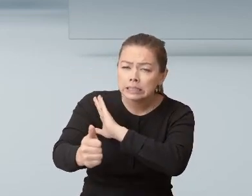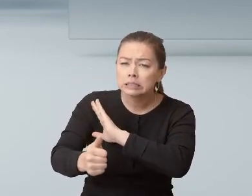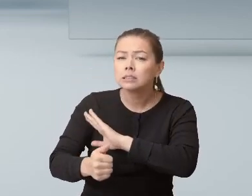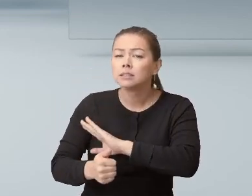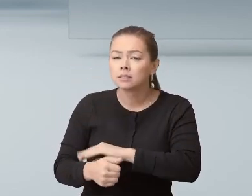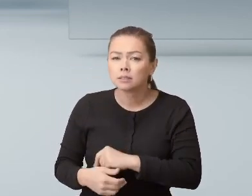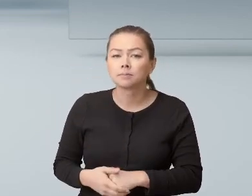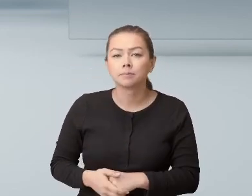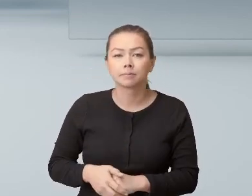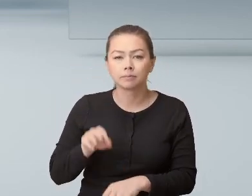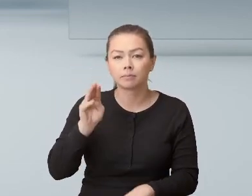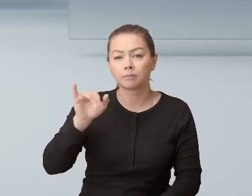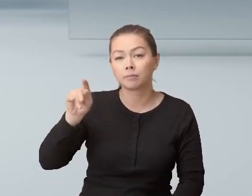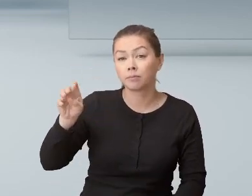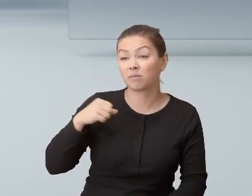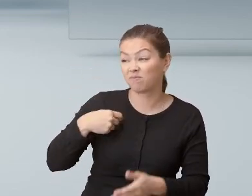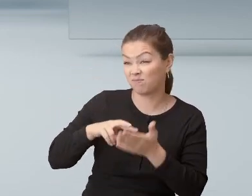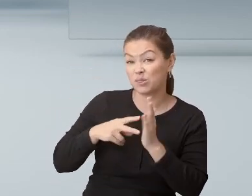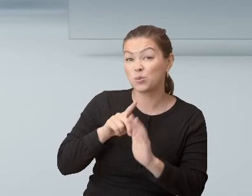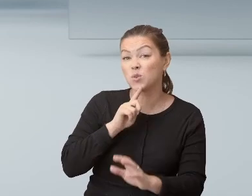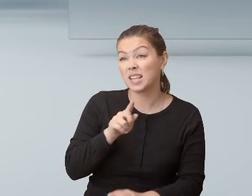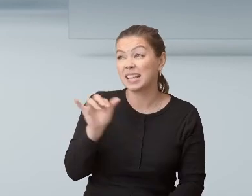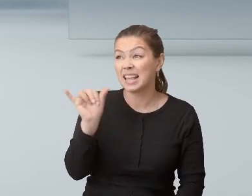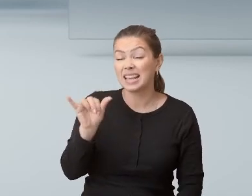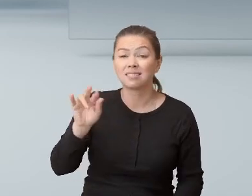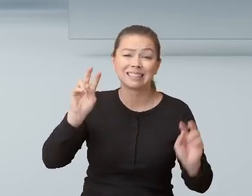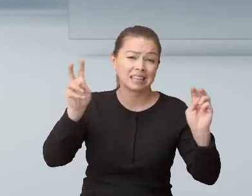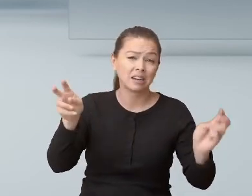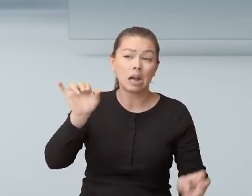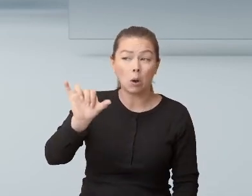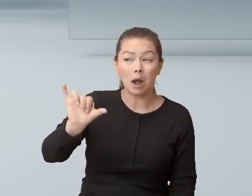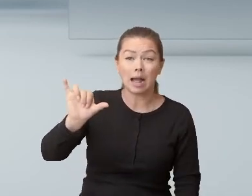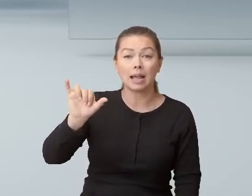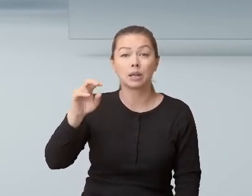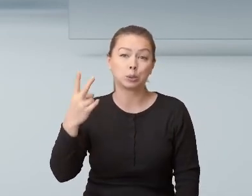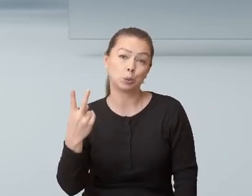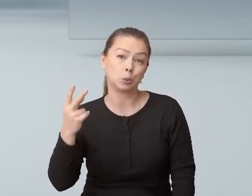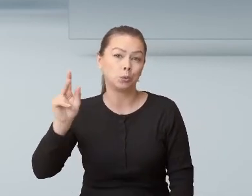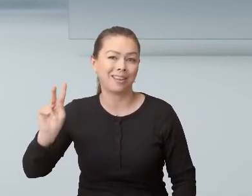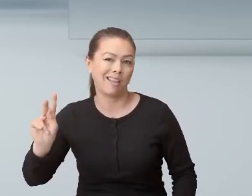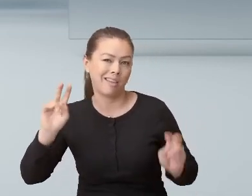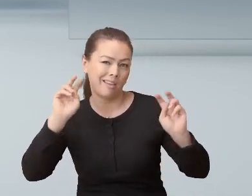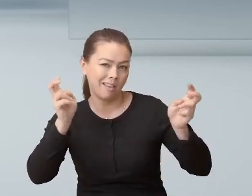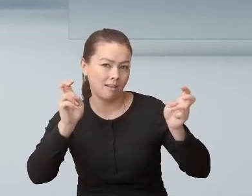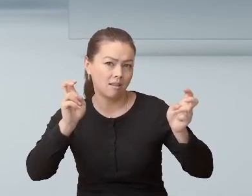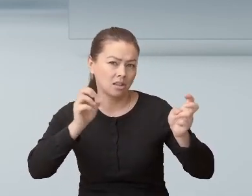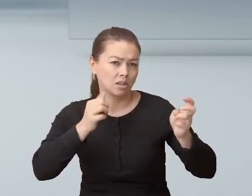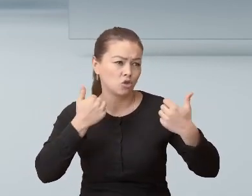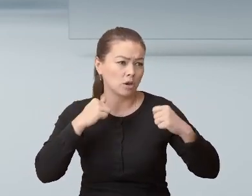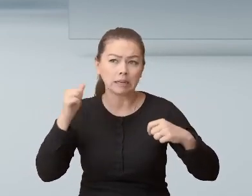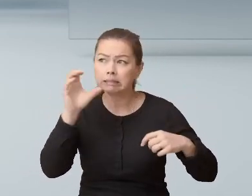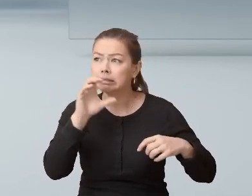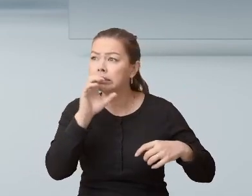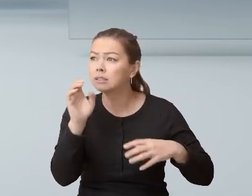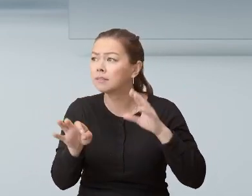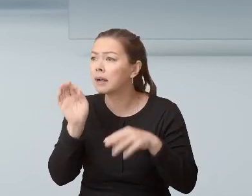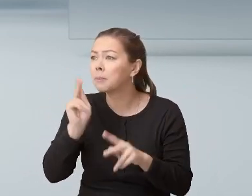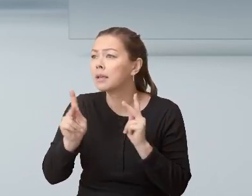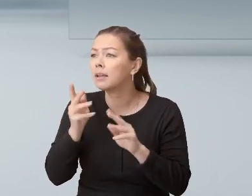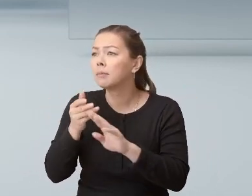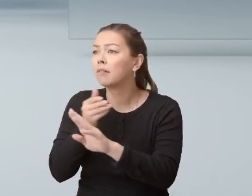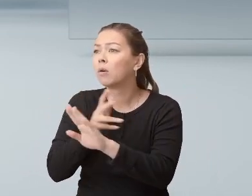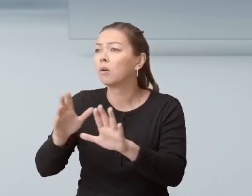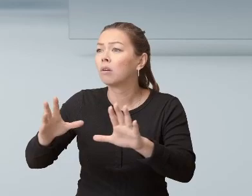but it reminds me of that, right? Where it's a technology that's older and trying to find people before they retire becomes really important on these older